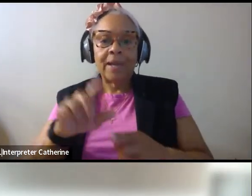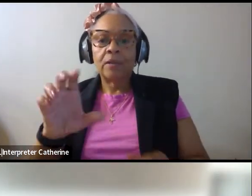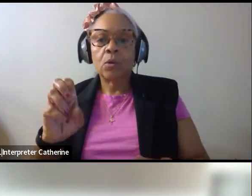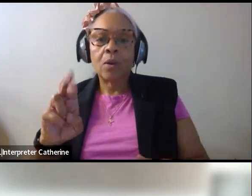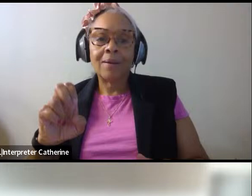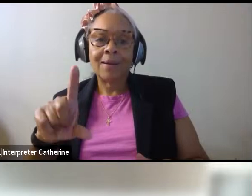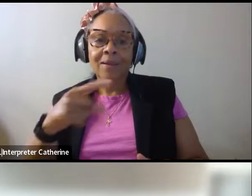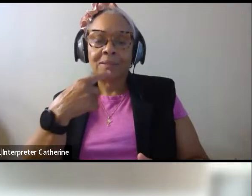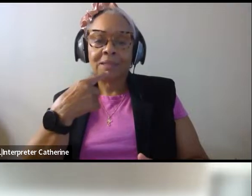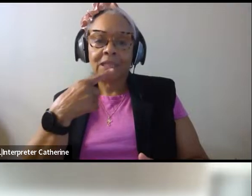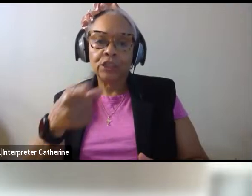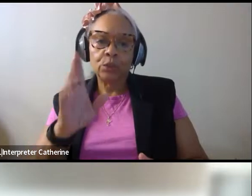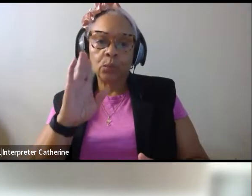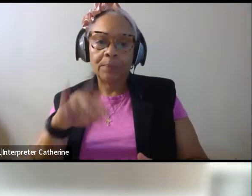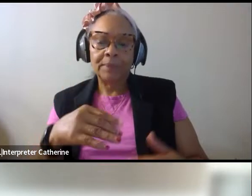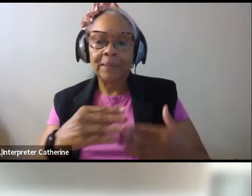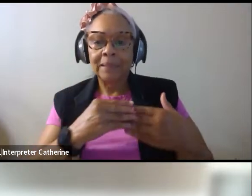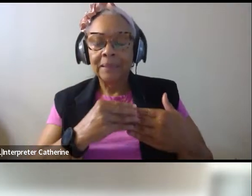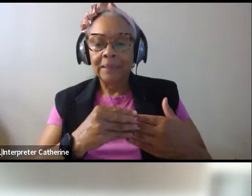be leading